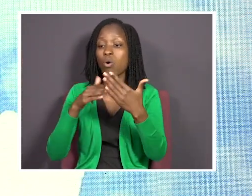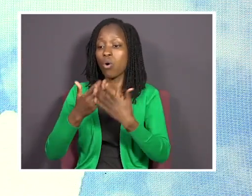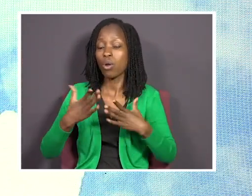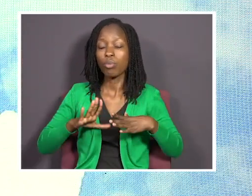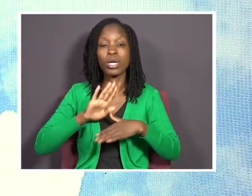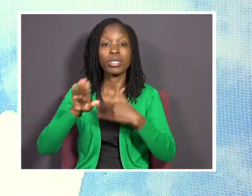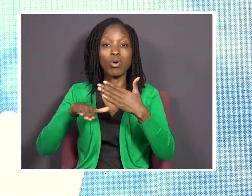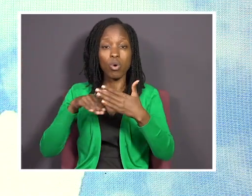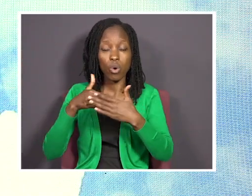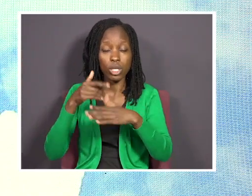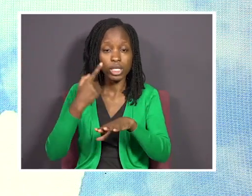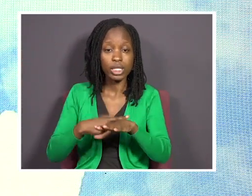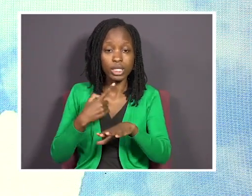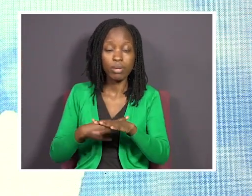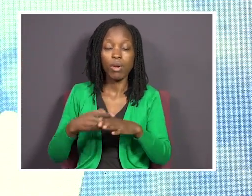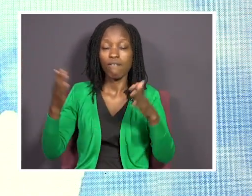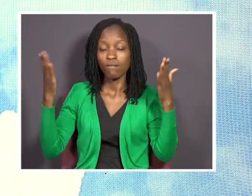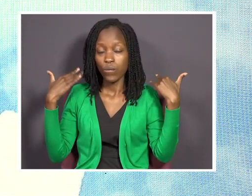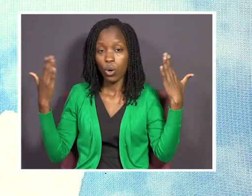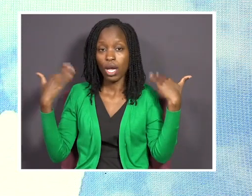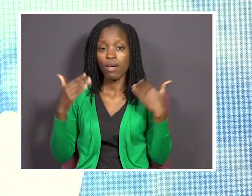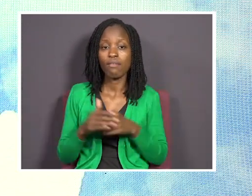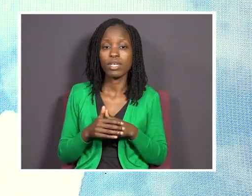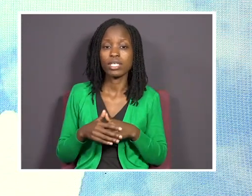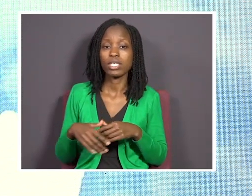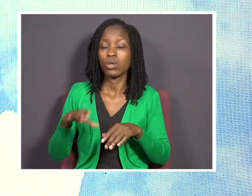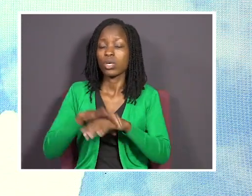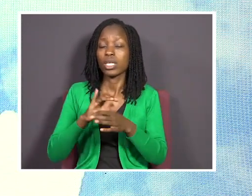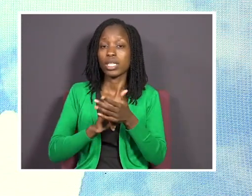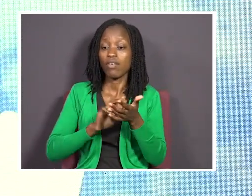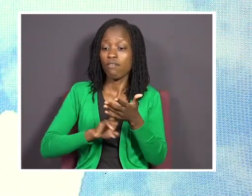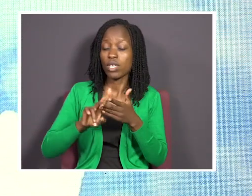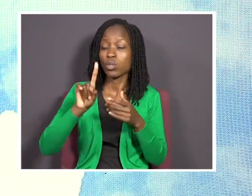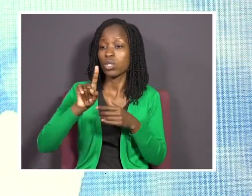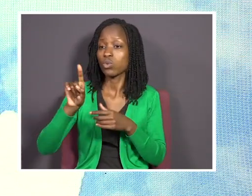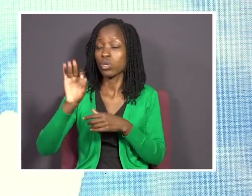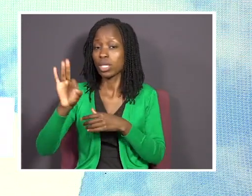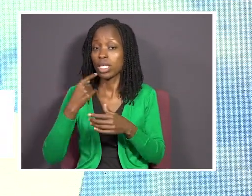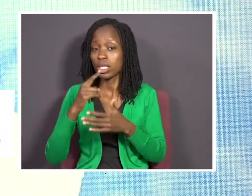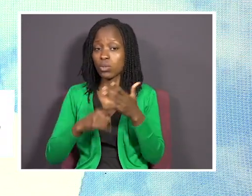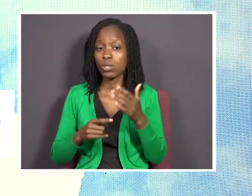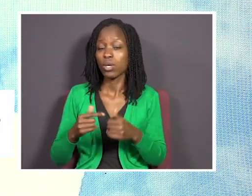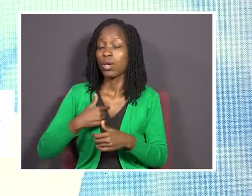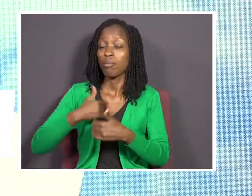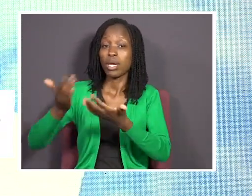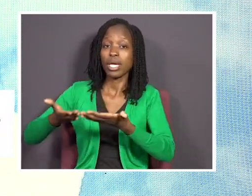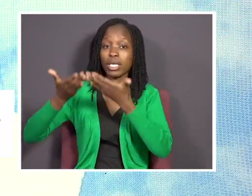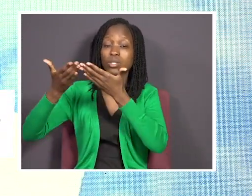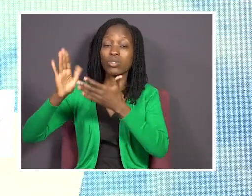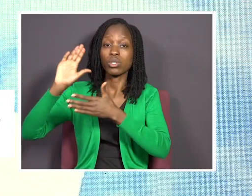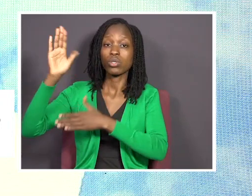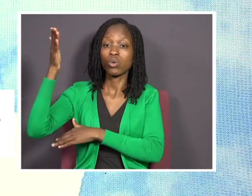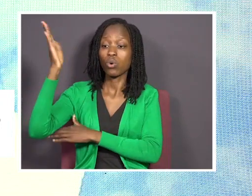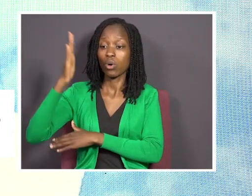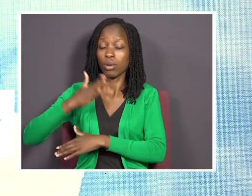all times, indeed forever. You find that in verse 1 to 3. It says this, I will exalt you, my